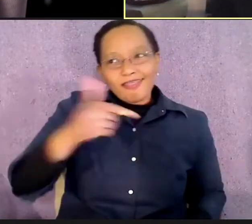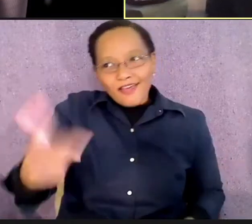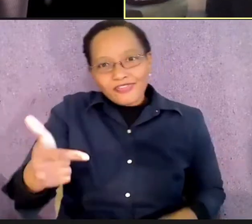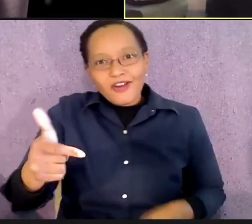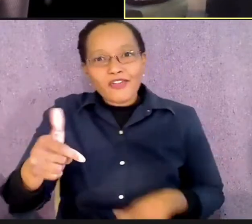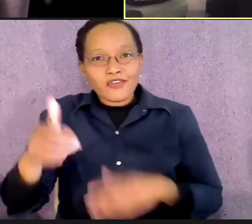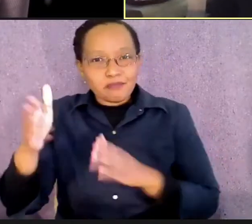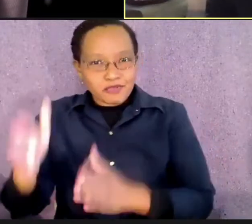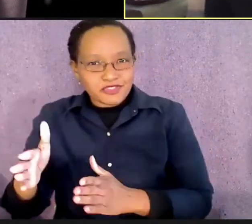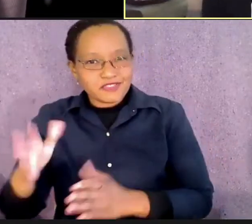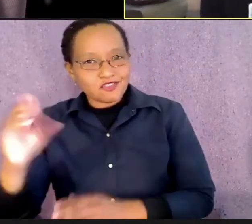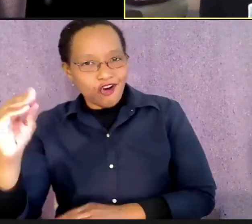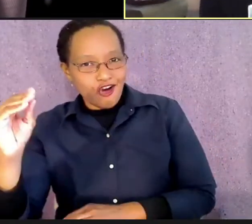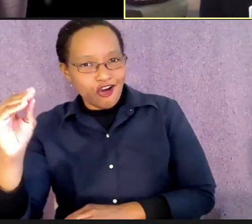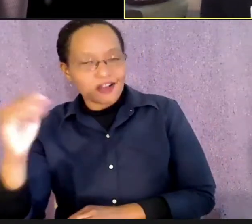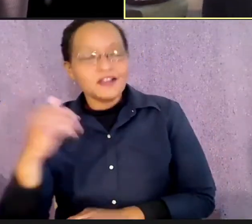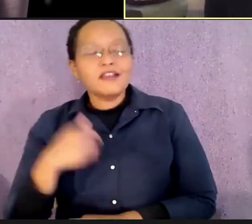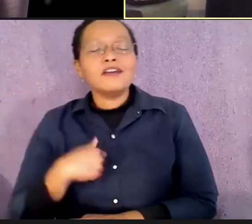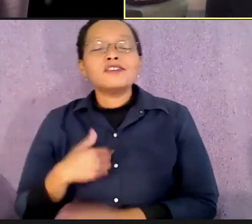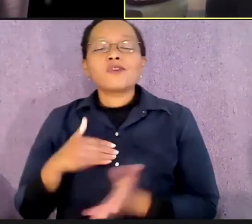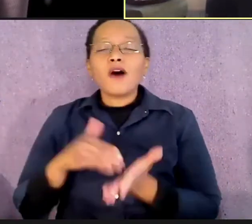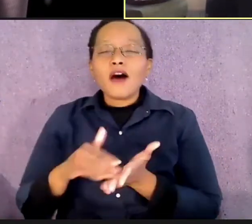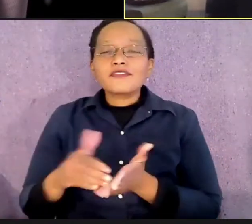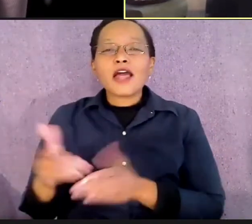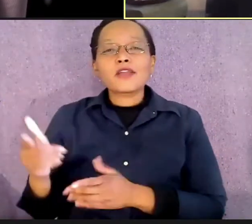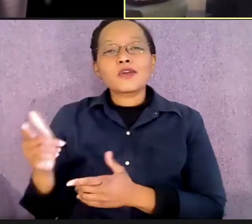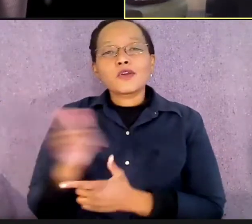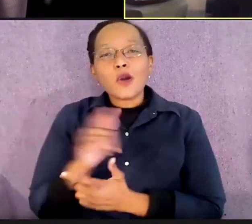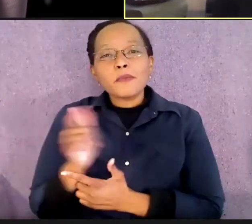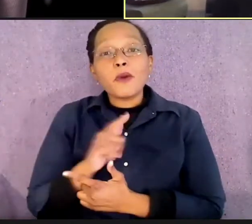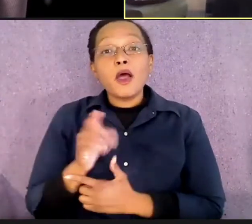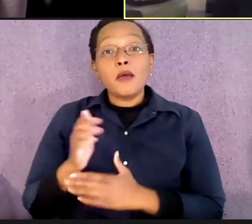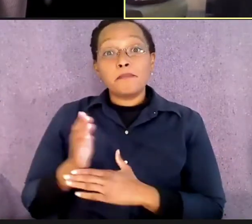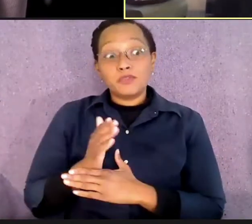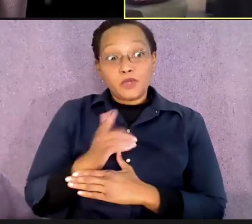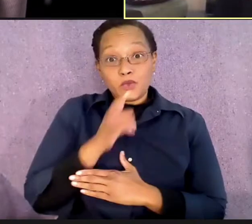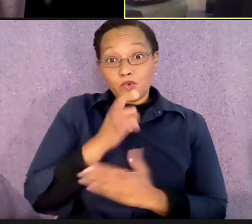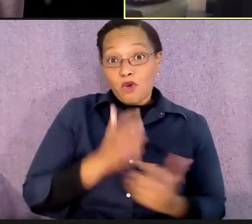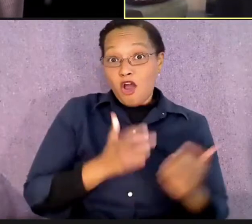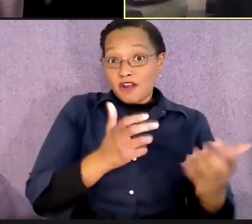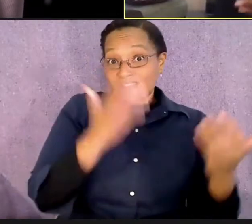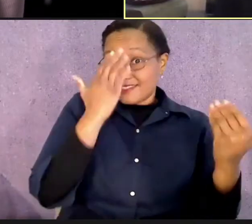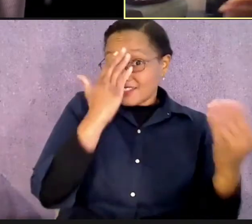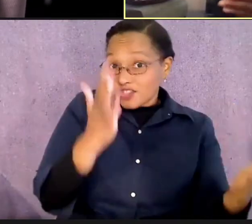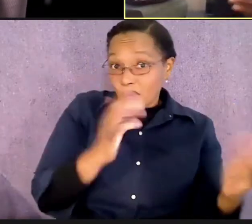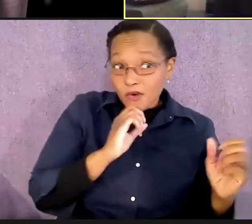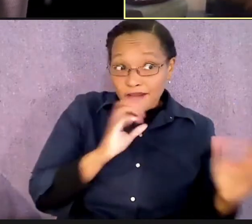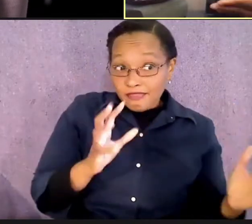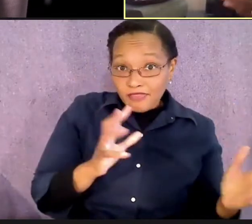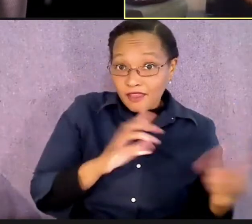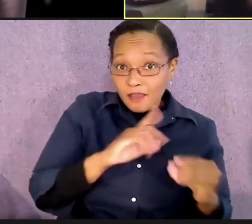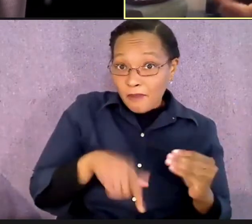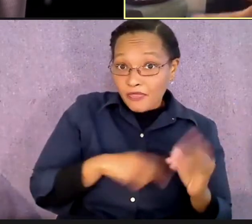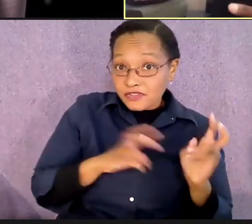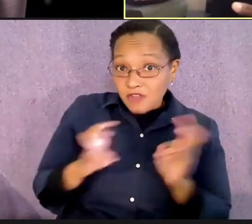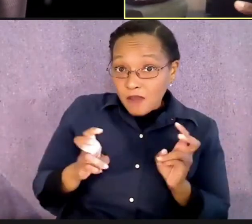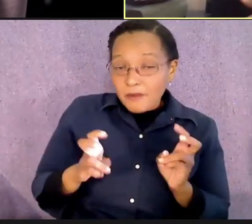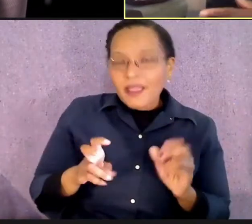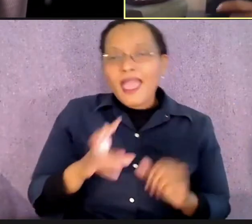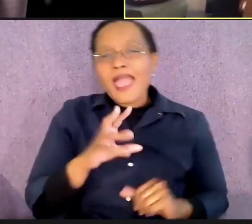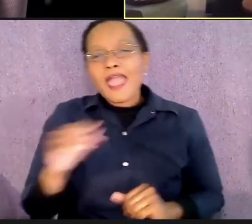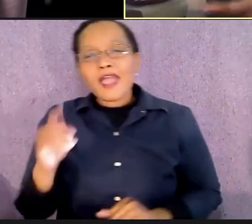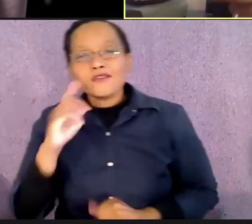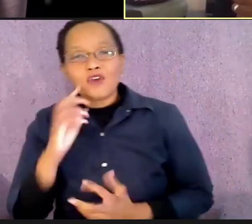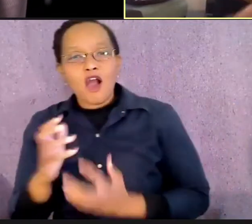so I'm always sort of going back and forth between the audience who has no knowledge about this and for the audience for whom this is like very much like stuff they've heard